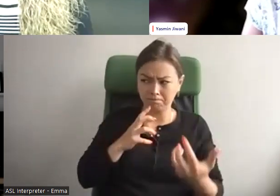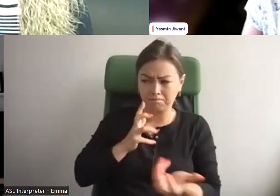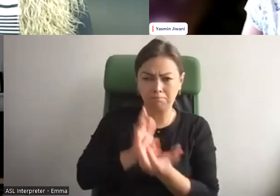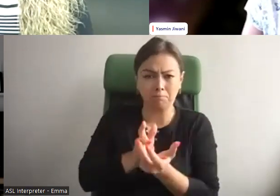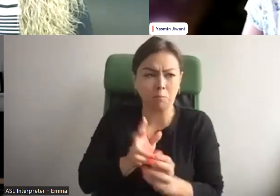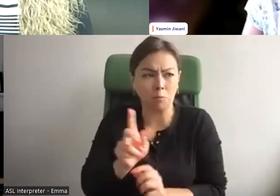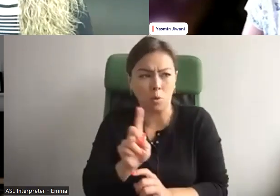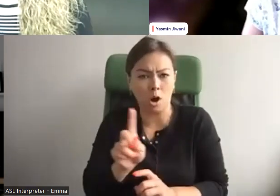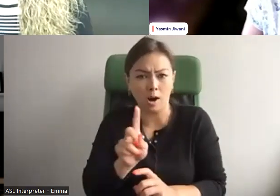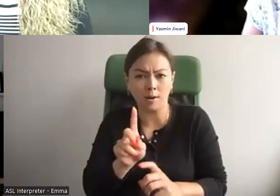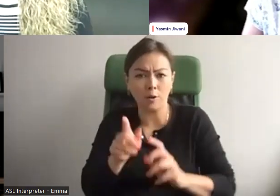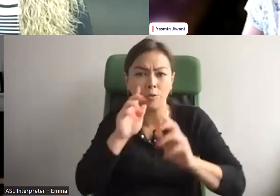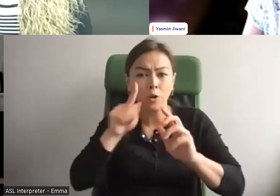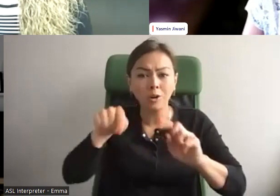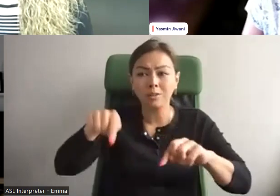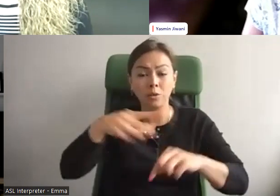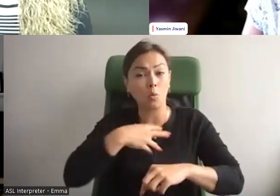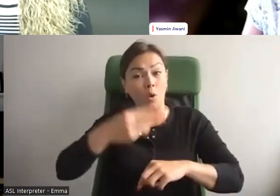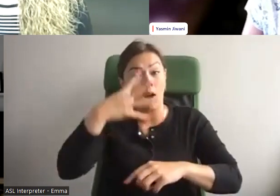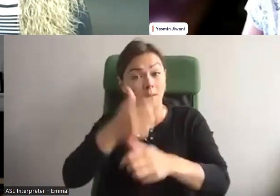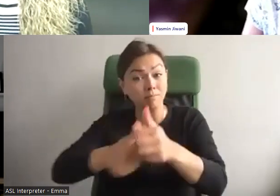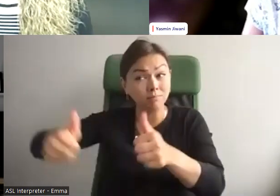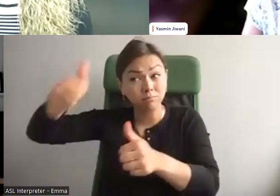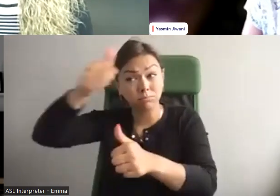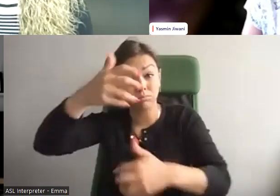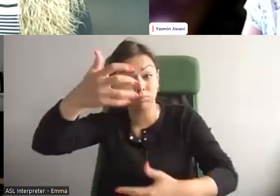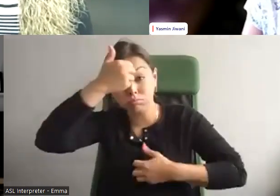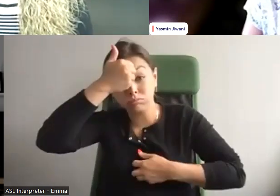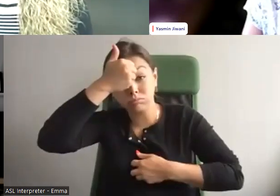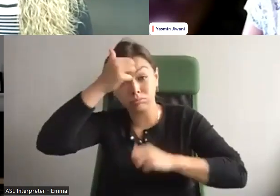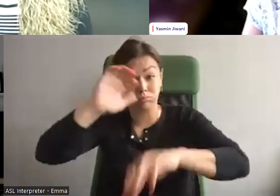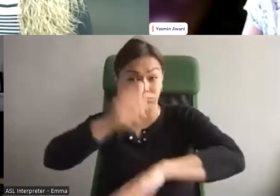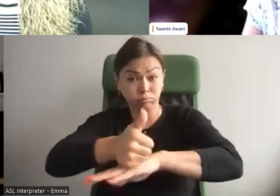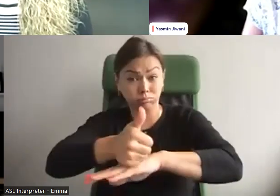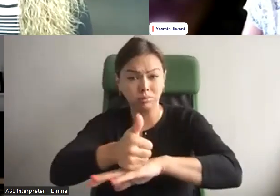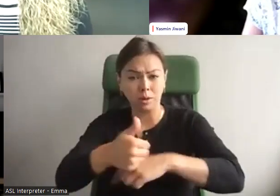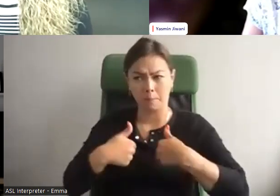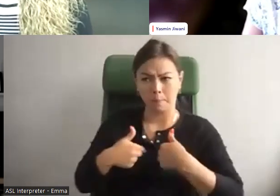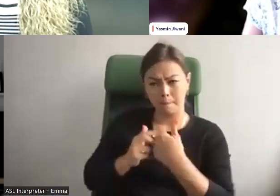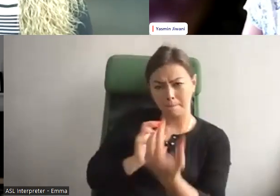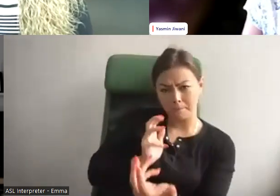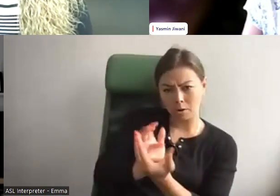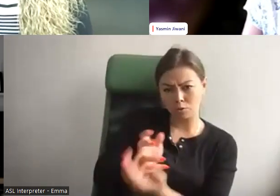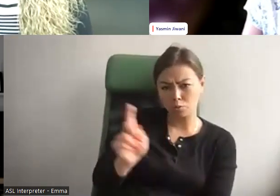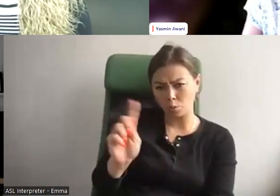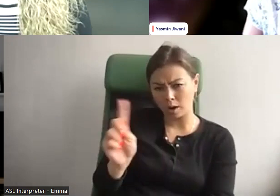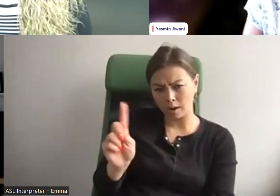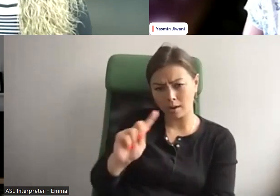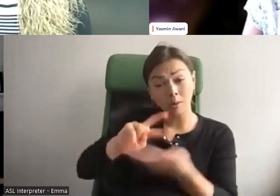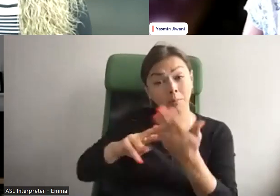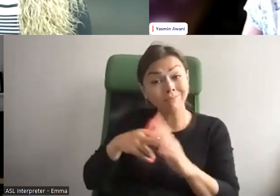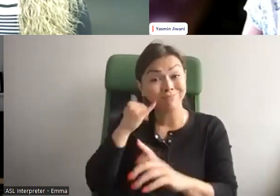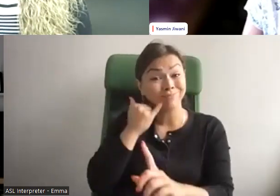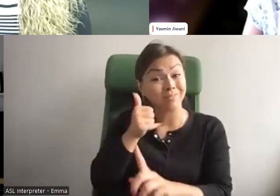ladder that has been established by white supremacy and colonization. If you are an Indigenous woman, you are likely to